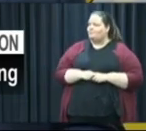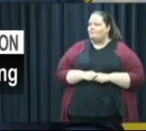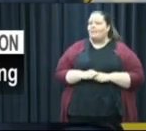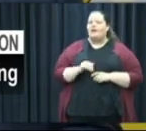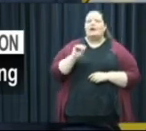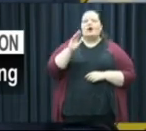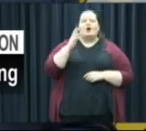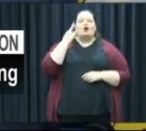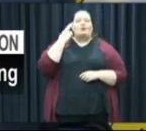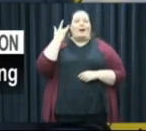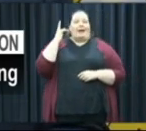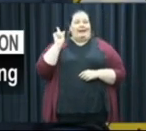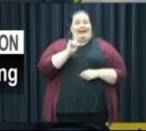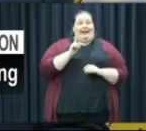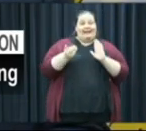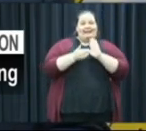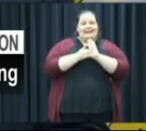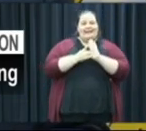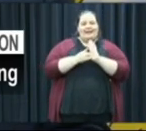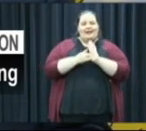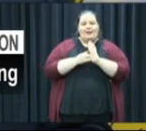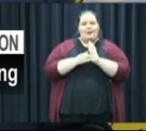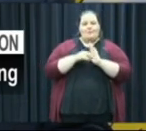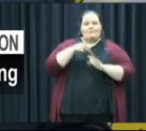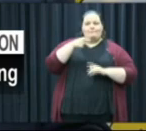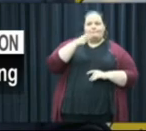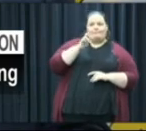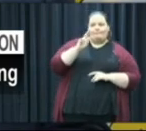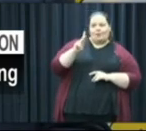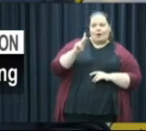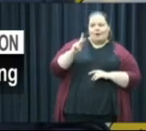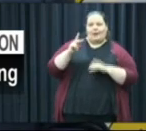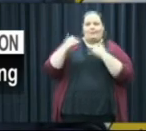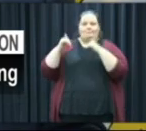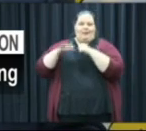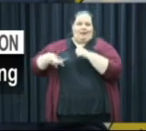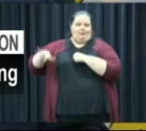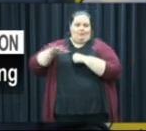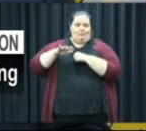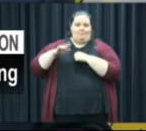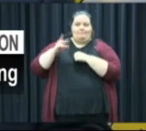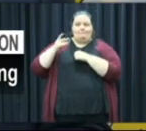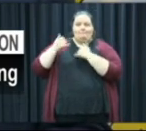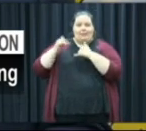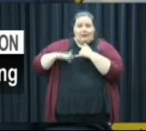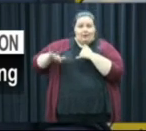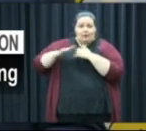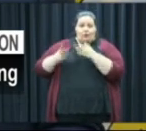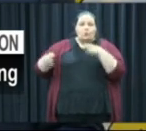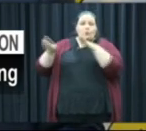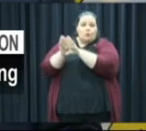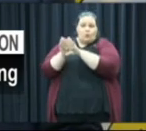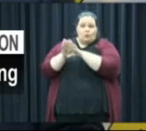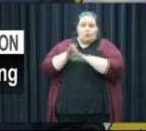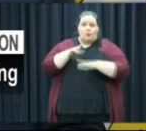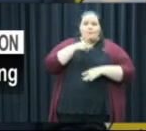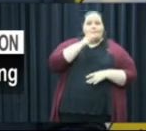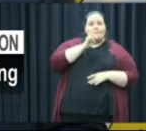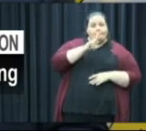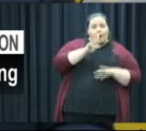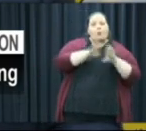the reason I'm coming back here is because I think the distinction between parks and playgrounds. Playgrounds are closed. Parks are